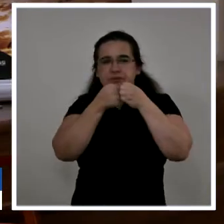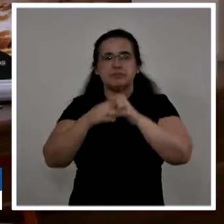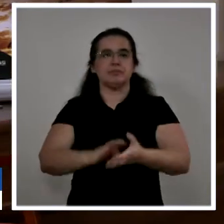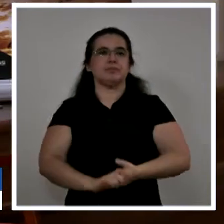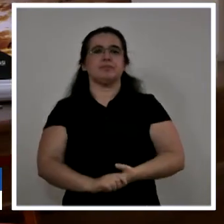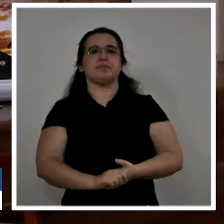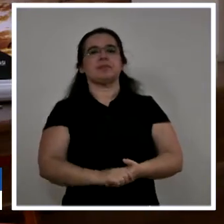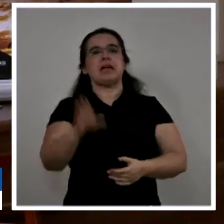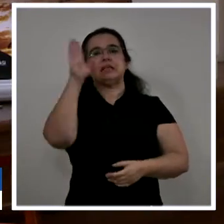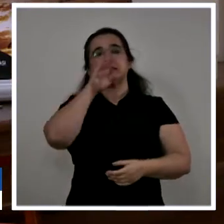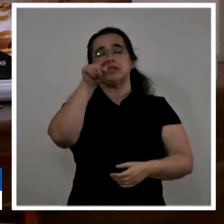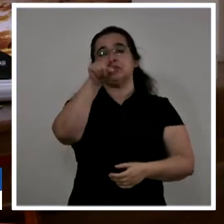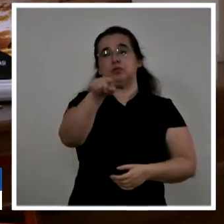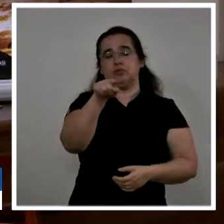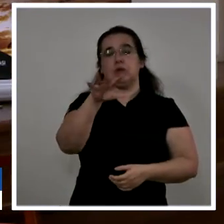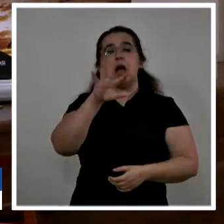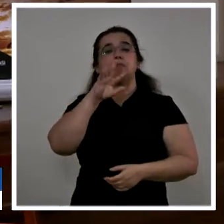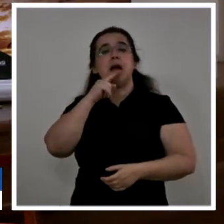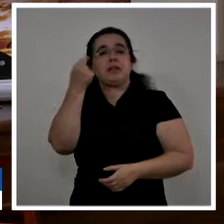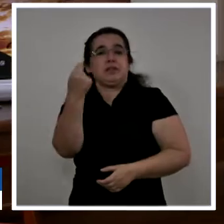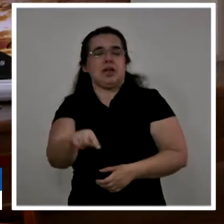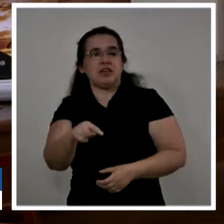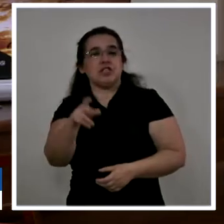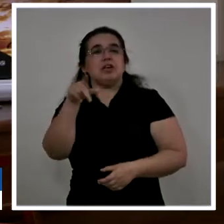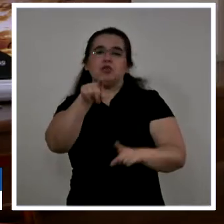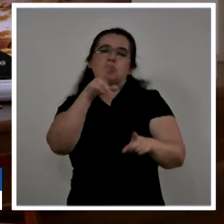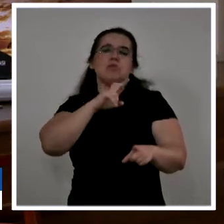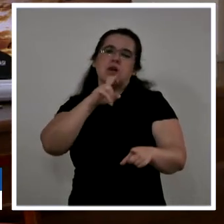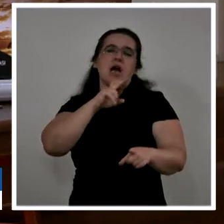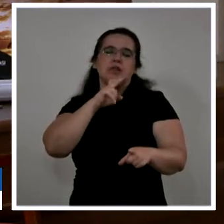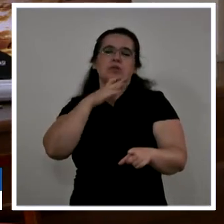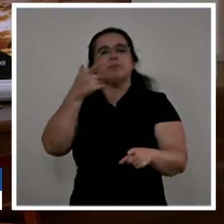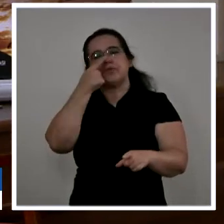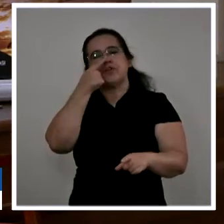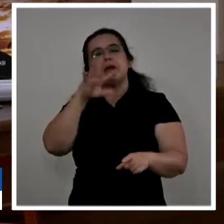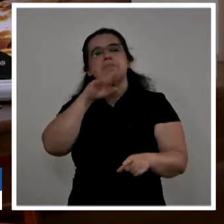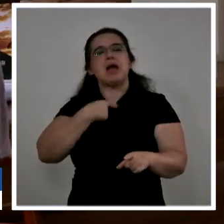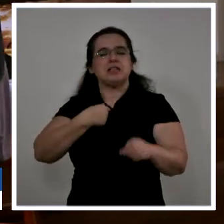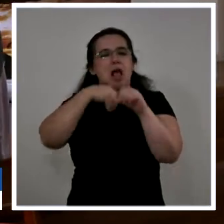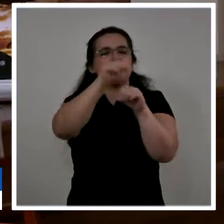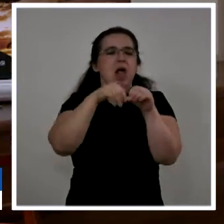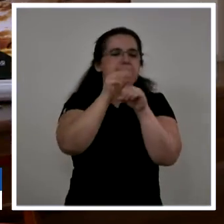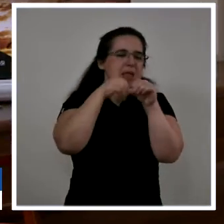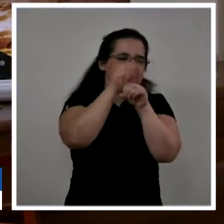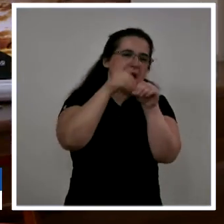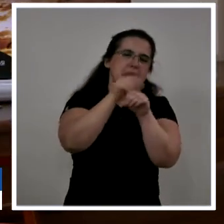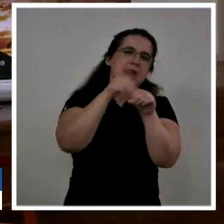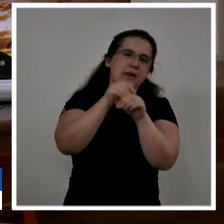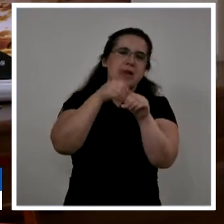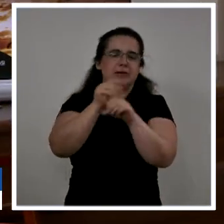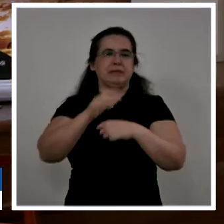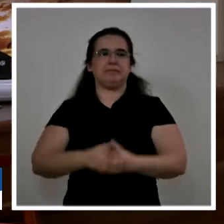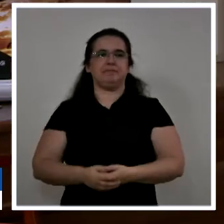have a mom that licks you a lot if you're a mouse. E portanto, se vocês são um rato, vocês querem uma mãe que vos lamba muito. And in fact, when